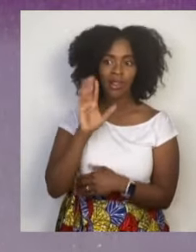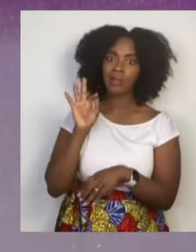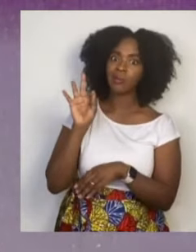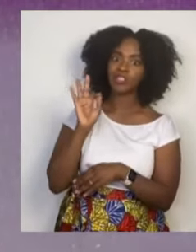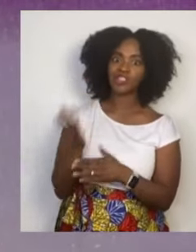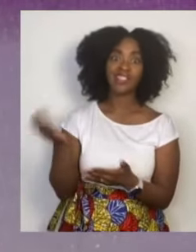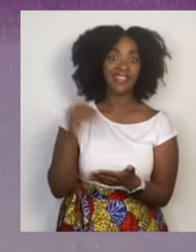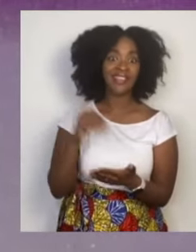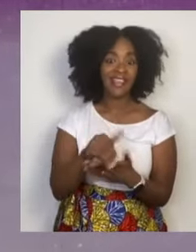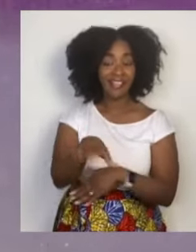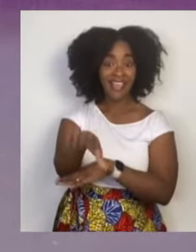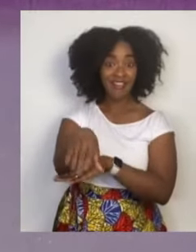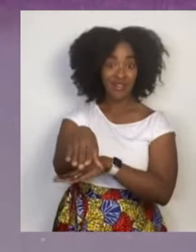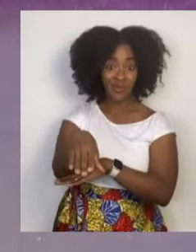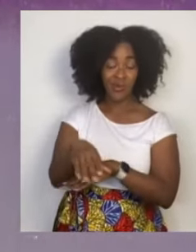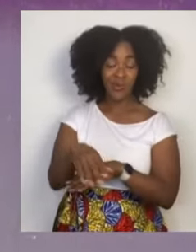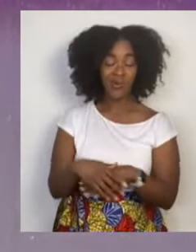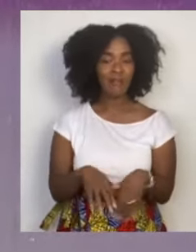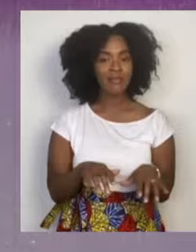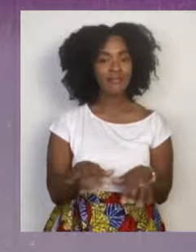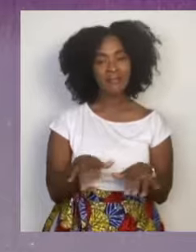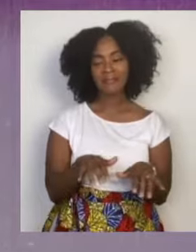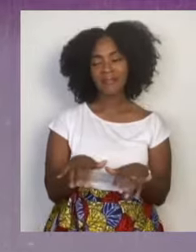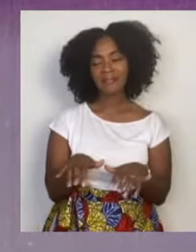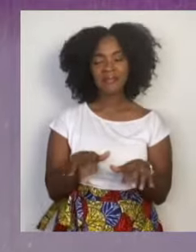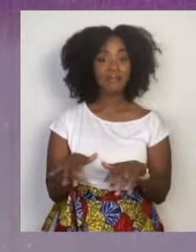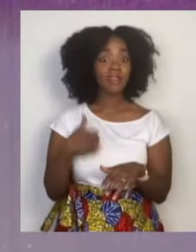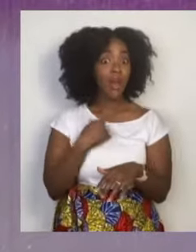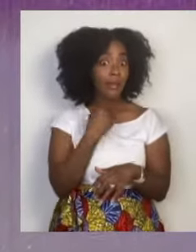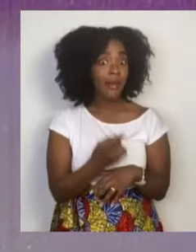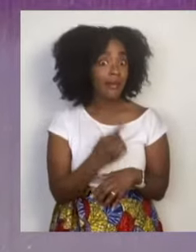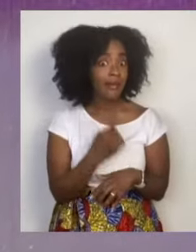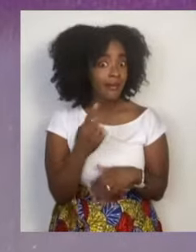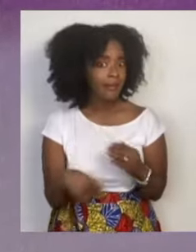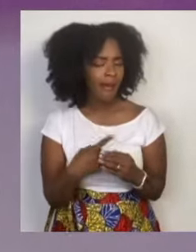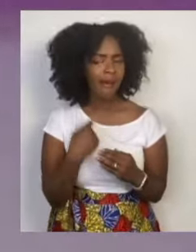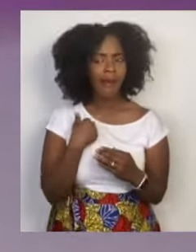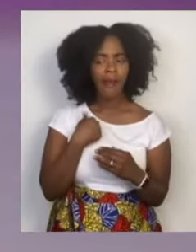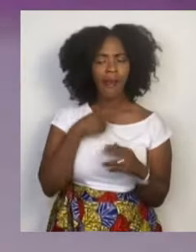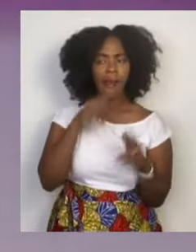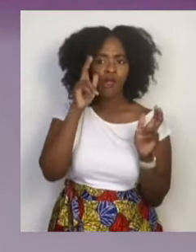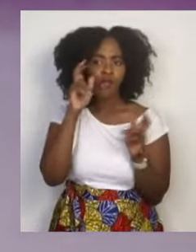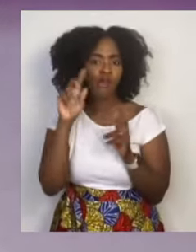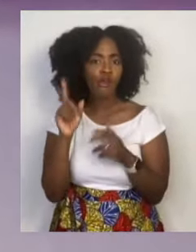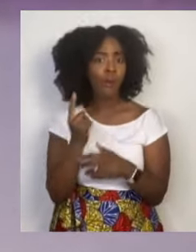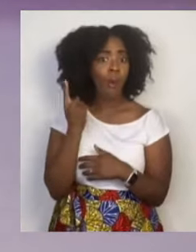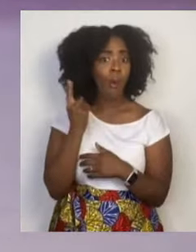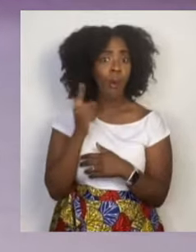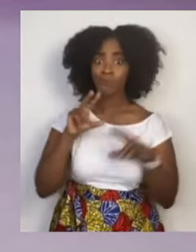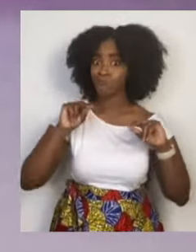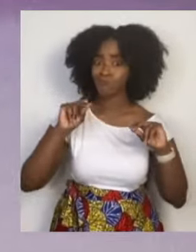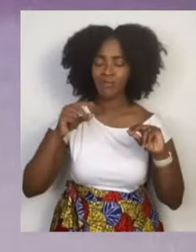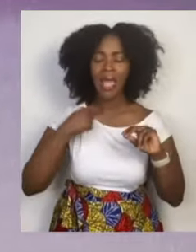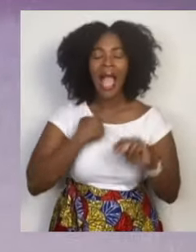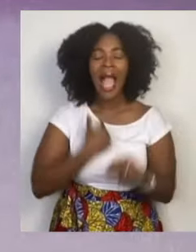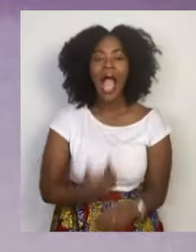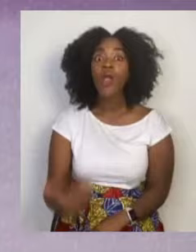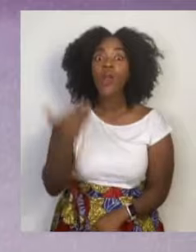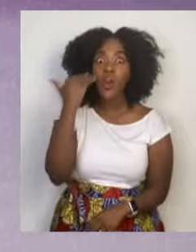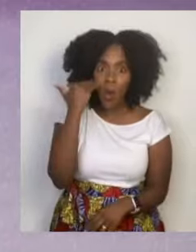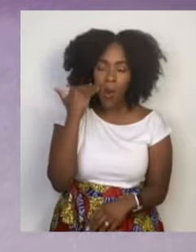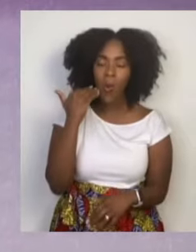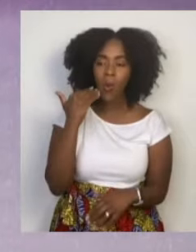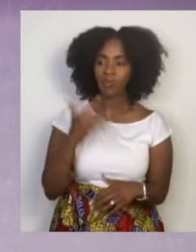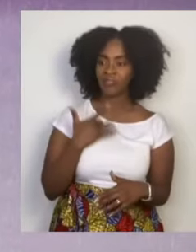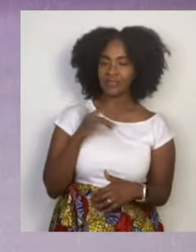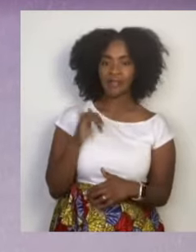So I'm not telling you about something I heard about. I'm telling you something I know. I know what it is to have to depend on God to give